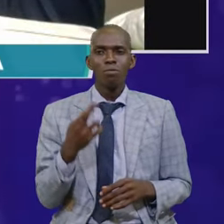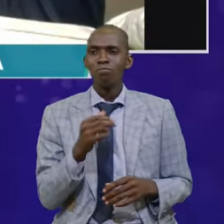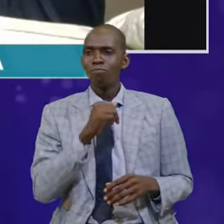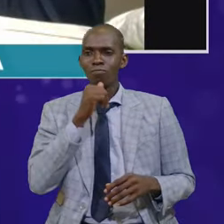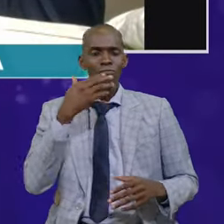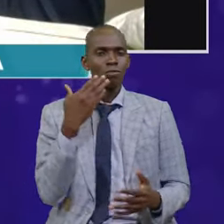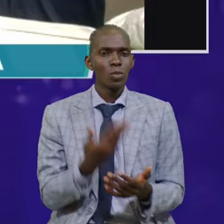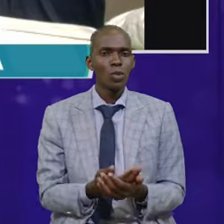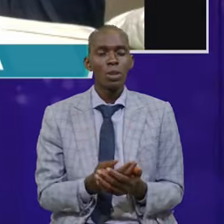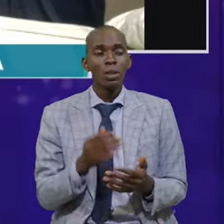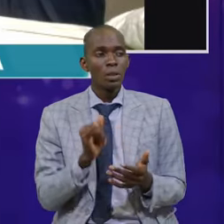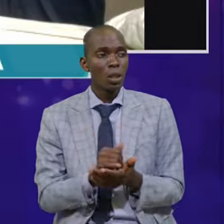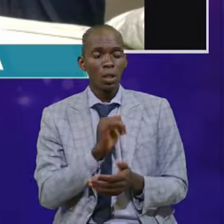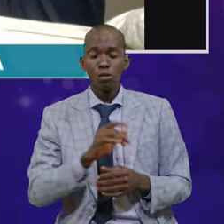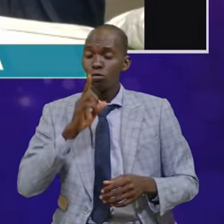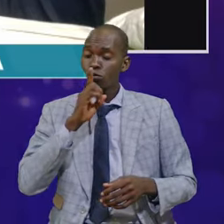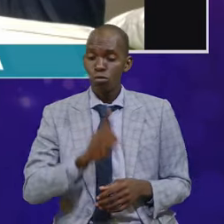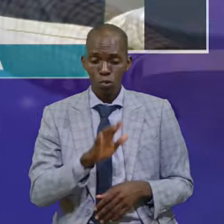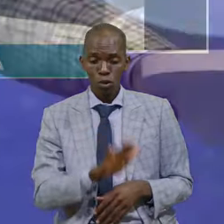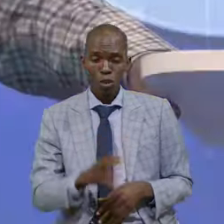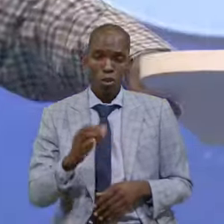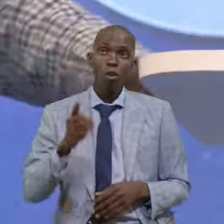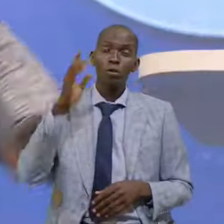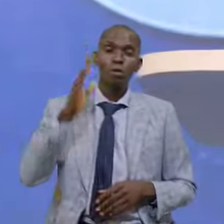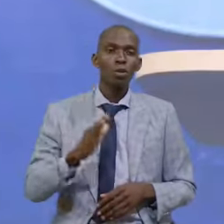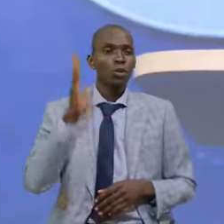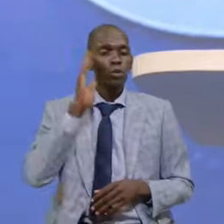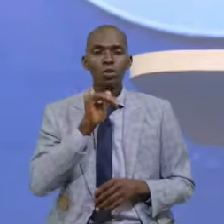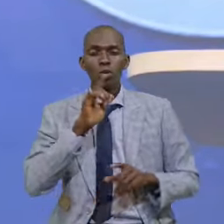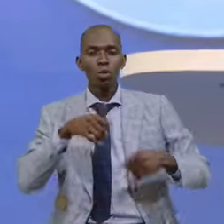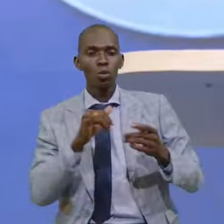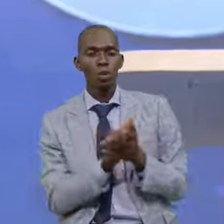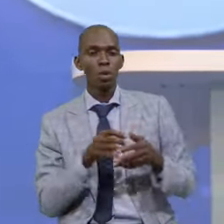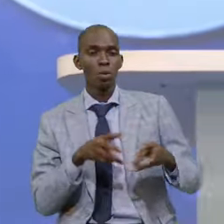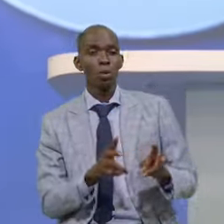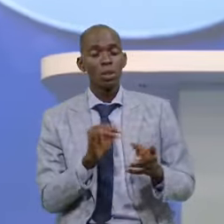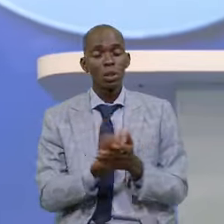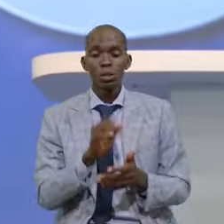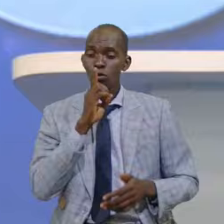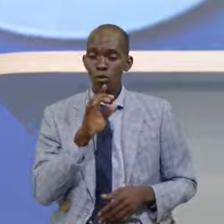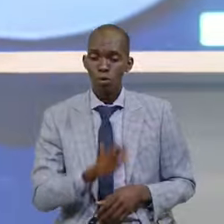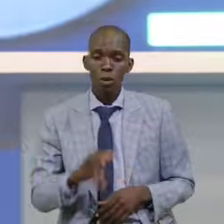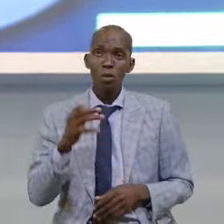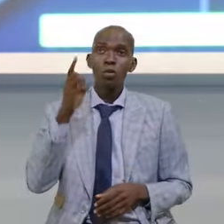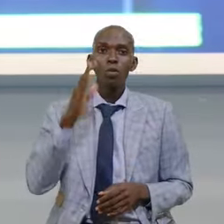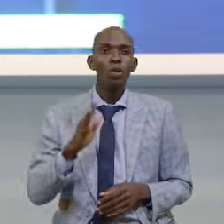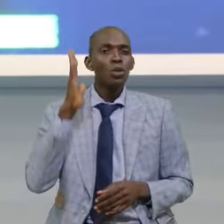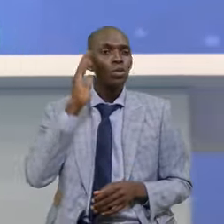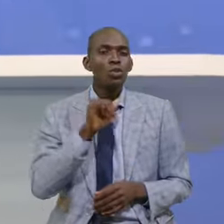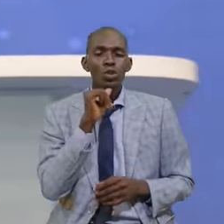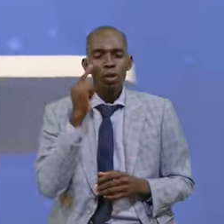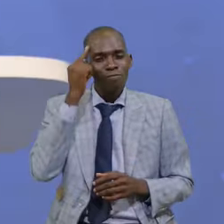real child of God should not go that direction. A real child of God should not think of that.